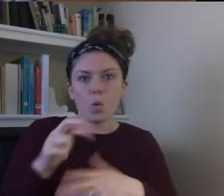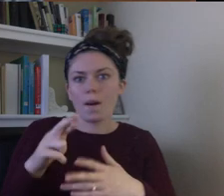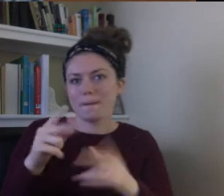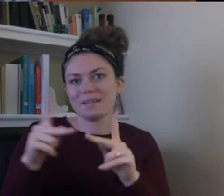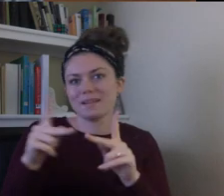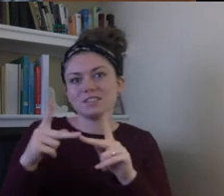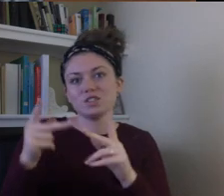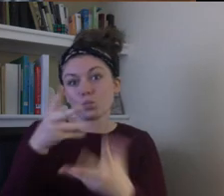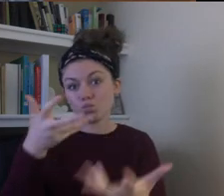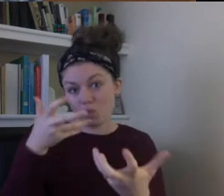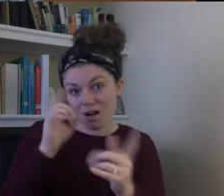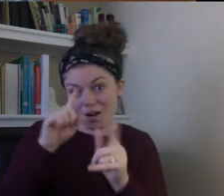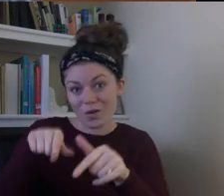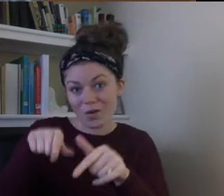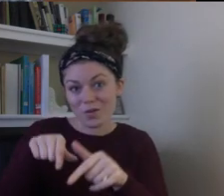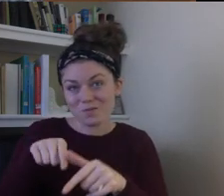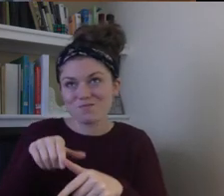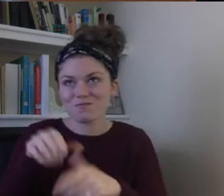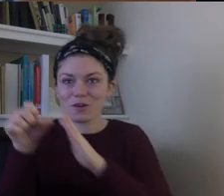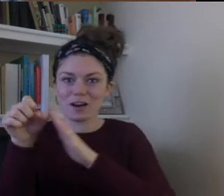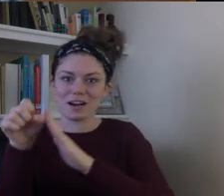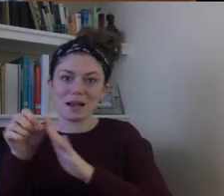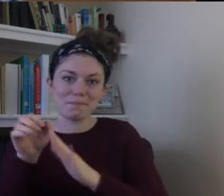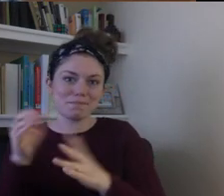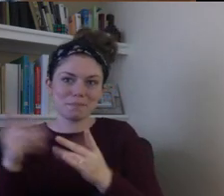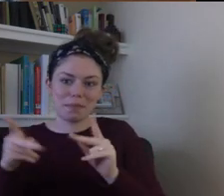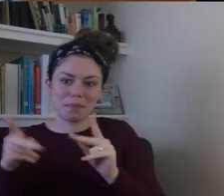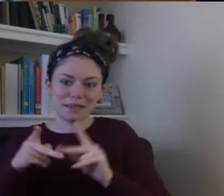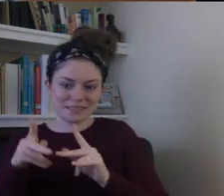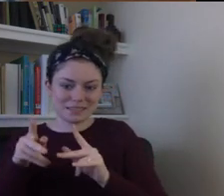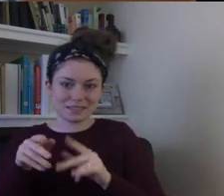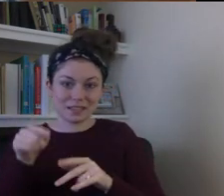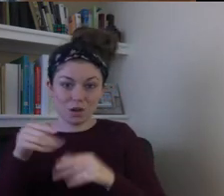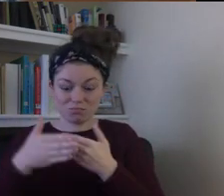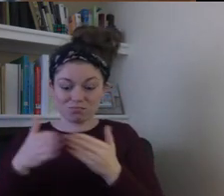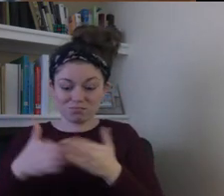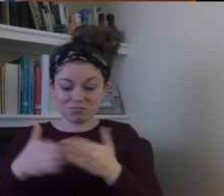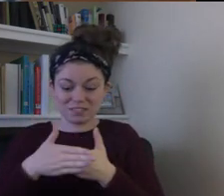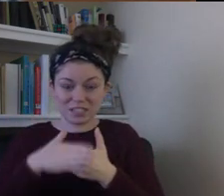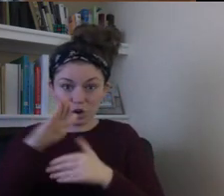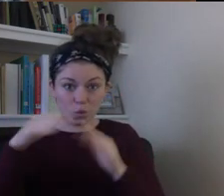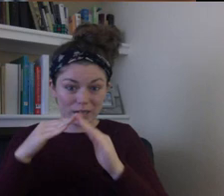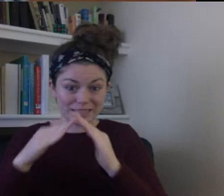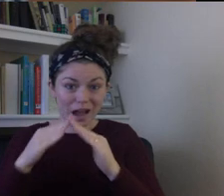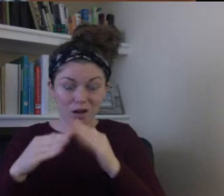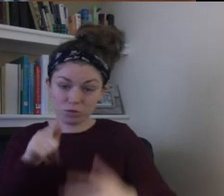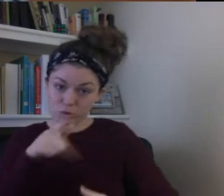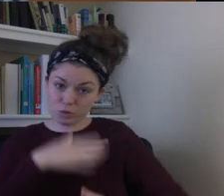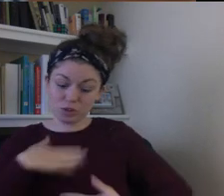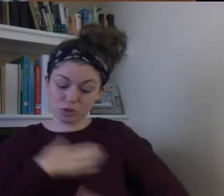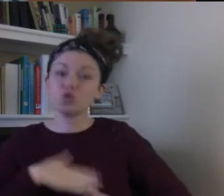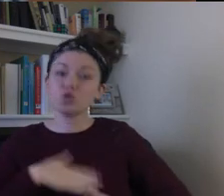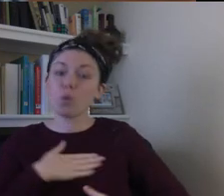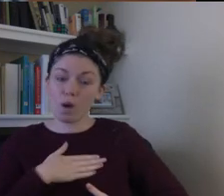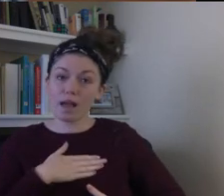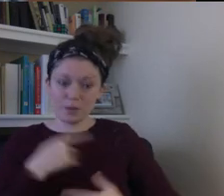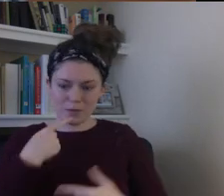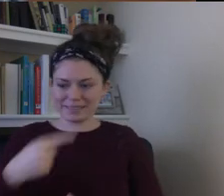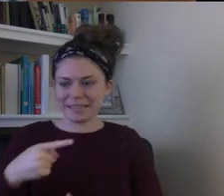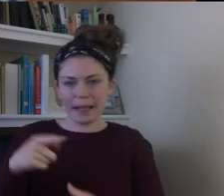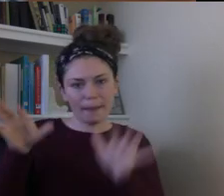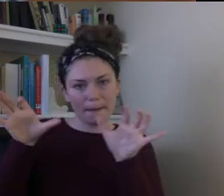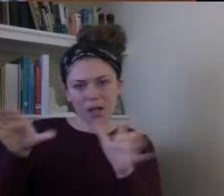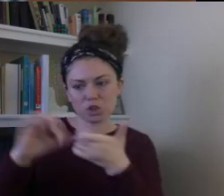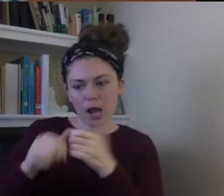want to go or a staycation, things that around your town or even at home where you could tell a monster how to